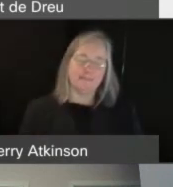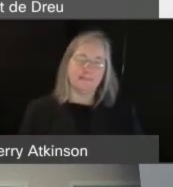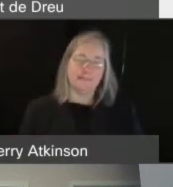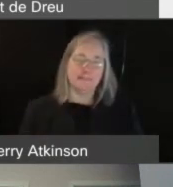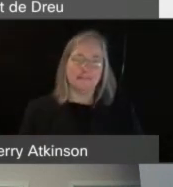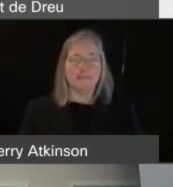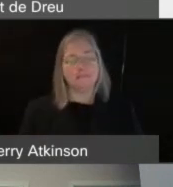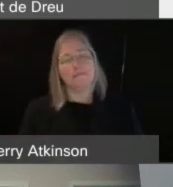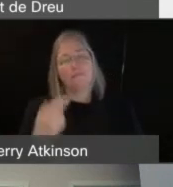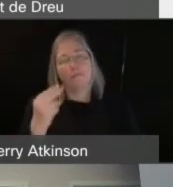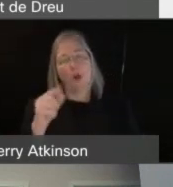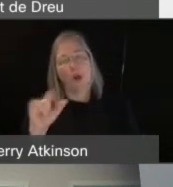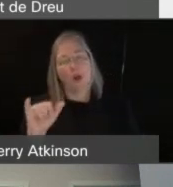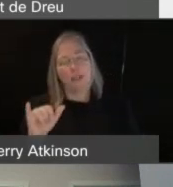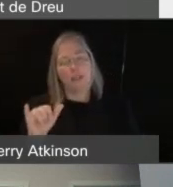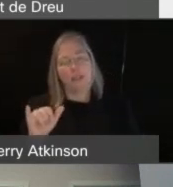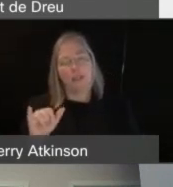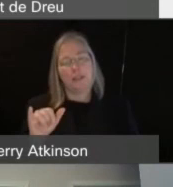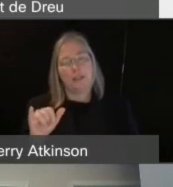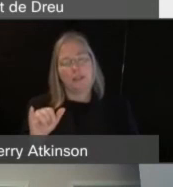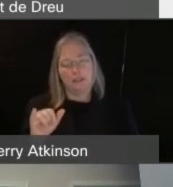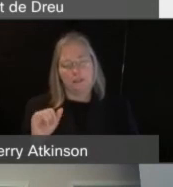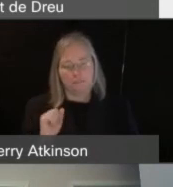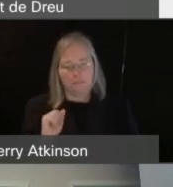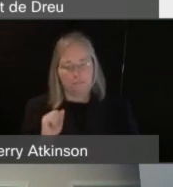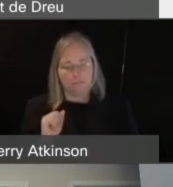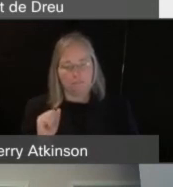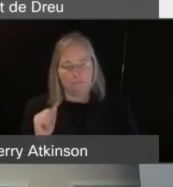If I could, Holly, quick question. One of the things that